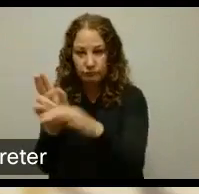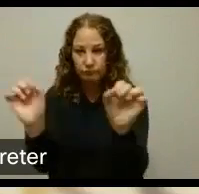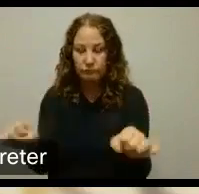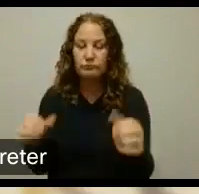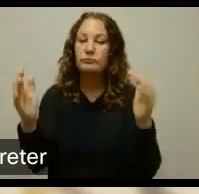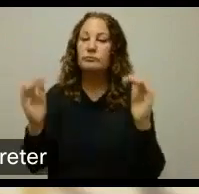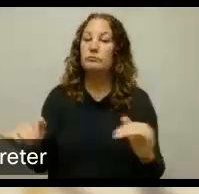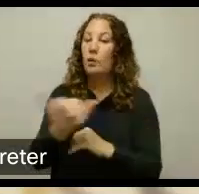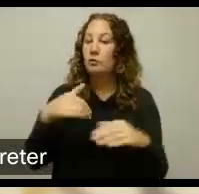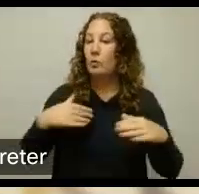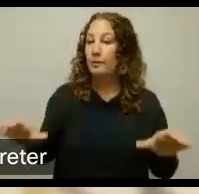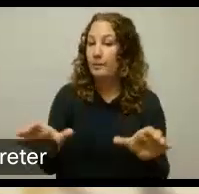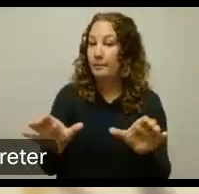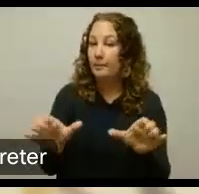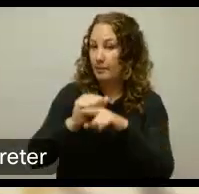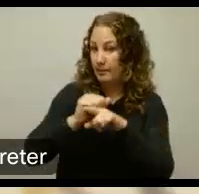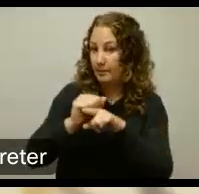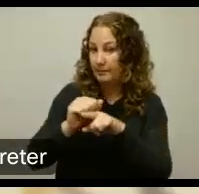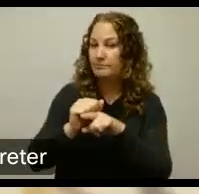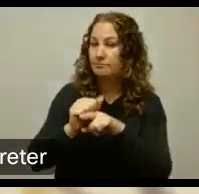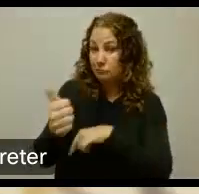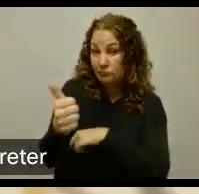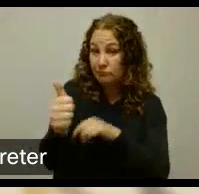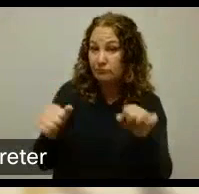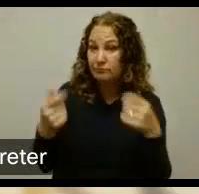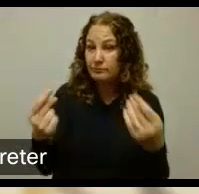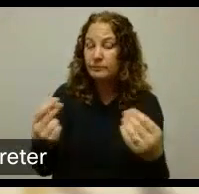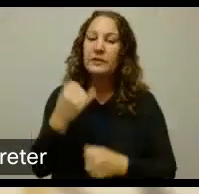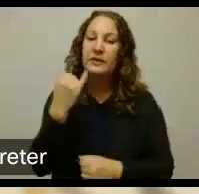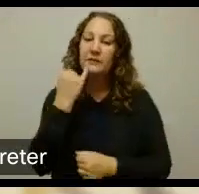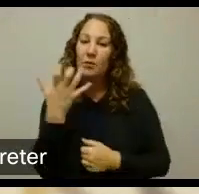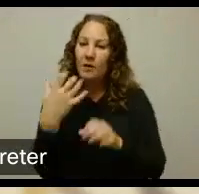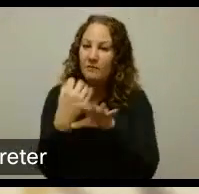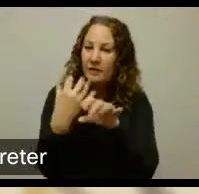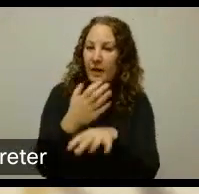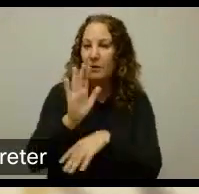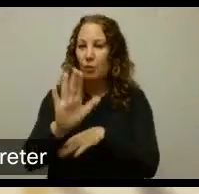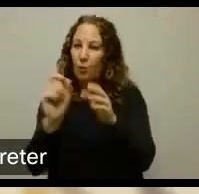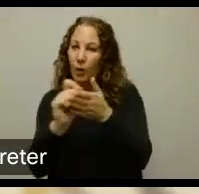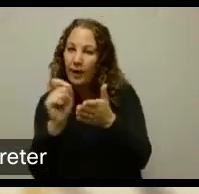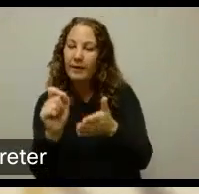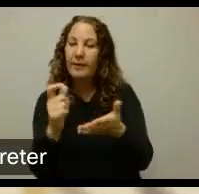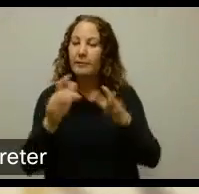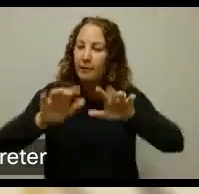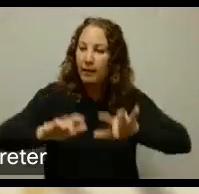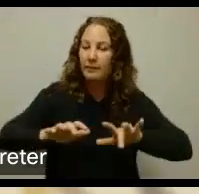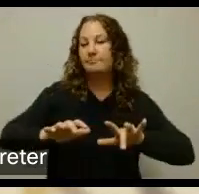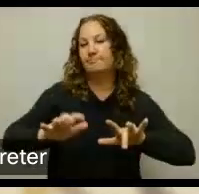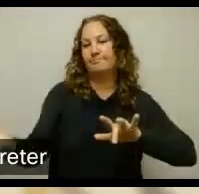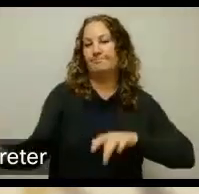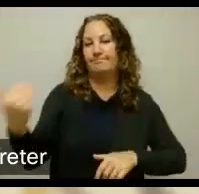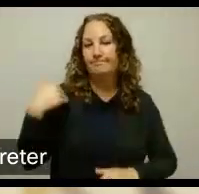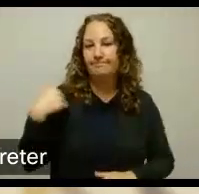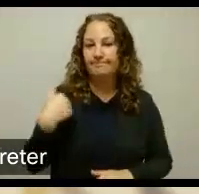practice activity that you can try out on your own. And if you'd like feedback on your writing, you can reach out to the writing